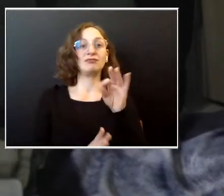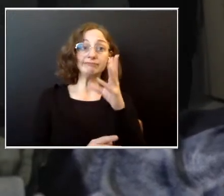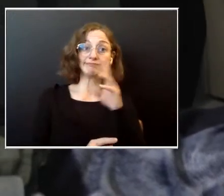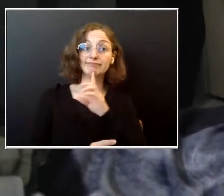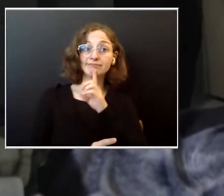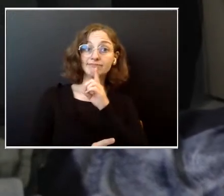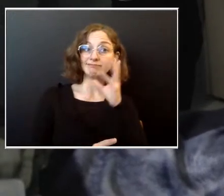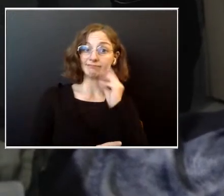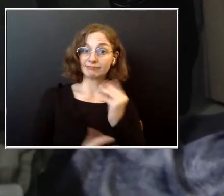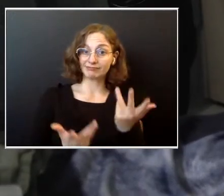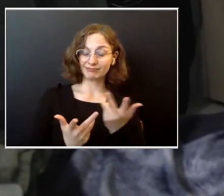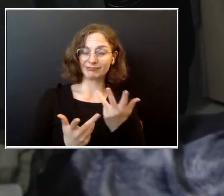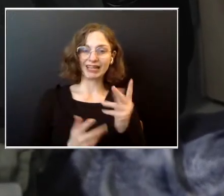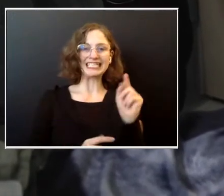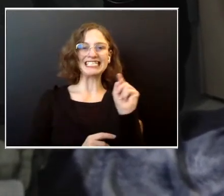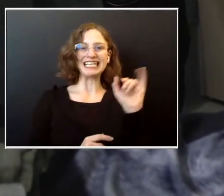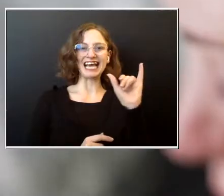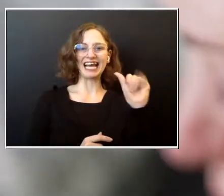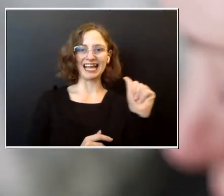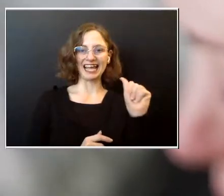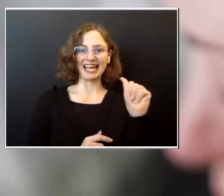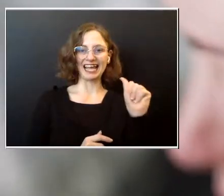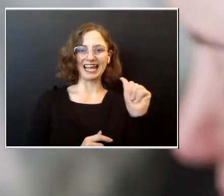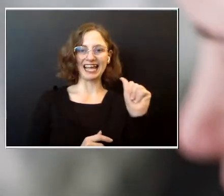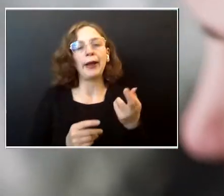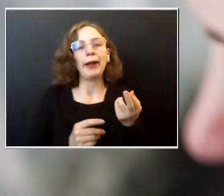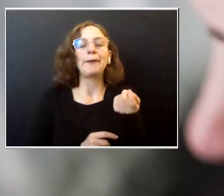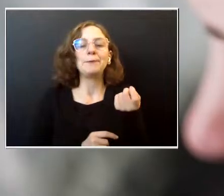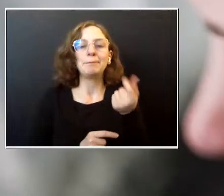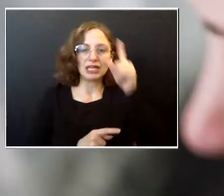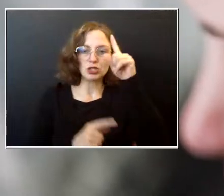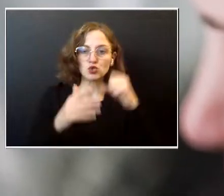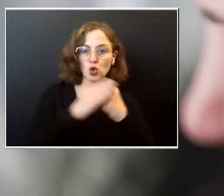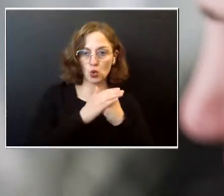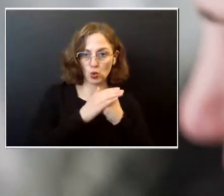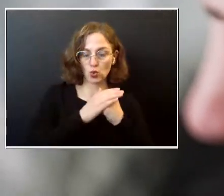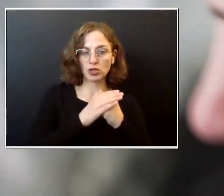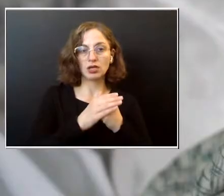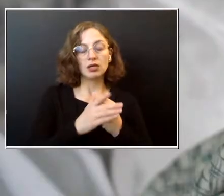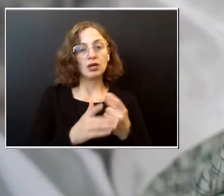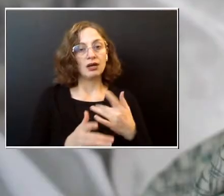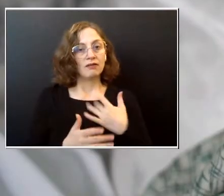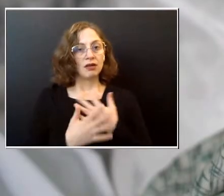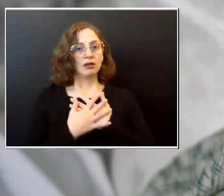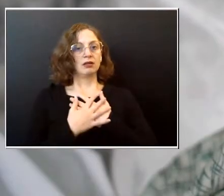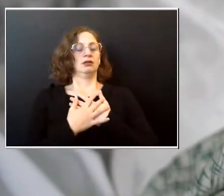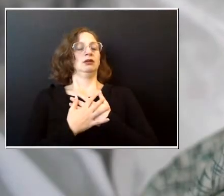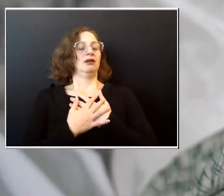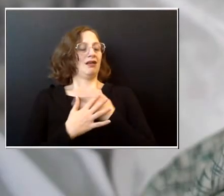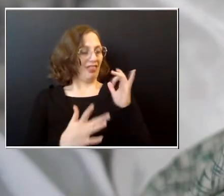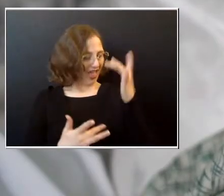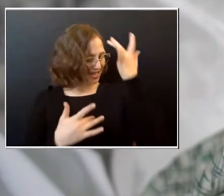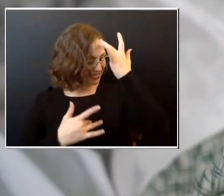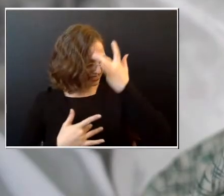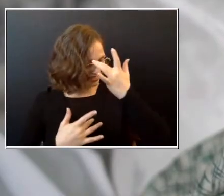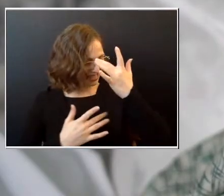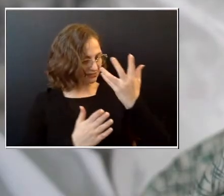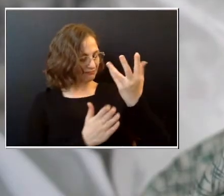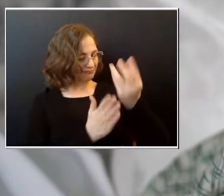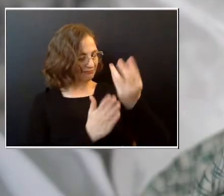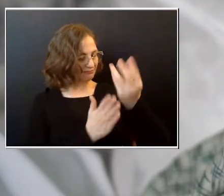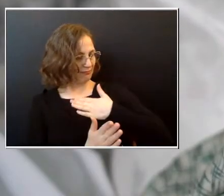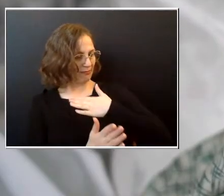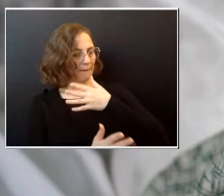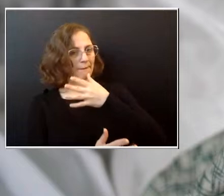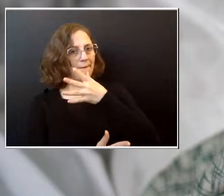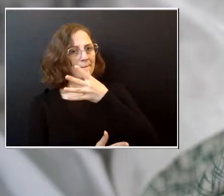didn't want to believe the disease that took her mother was now threatening her life. I feel like deep down I kind of